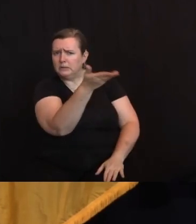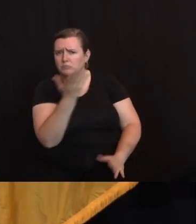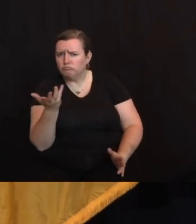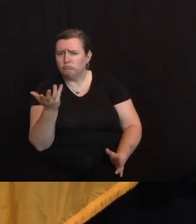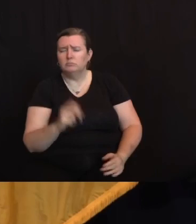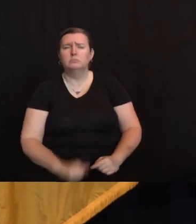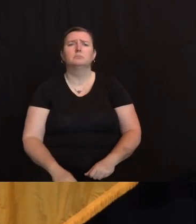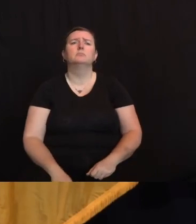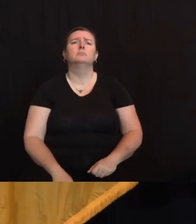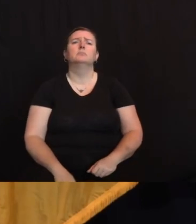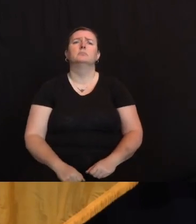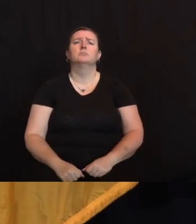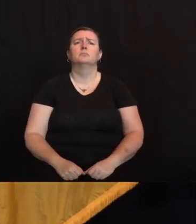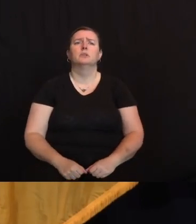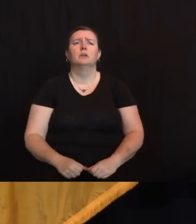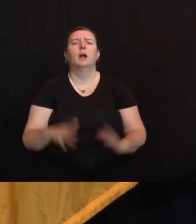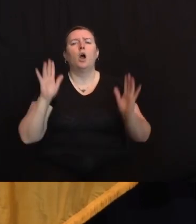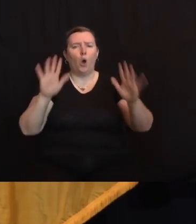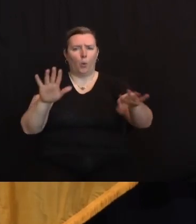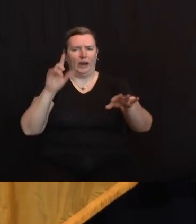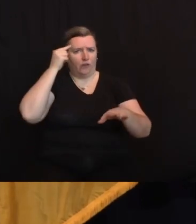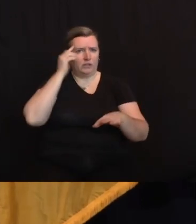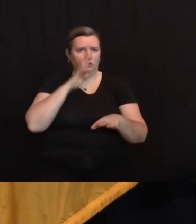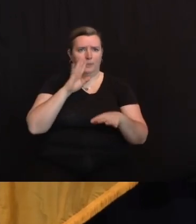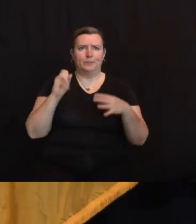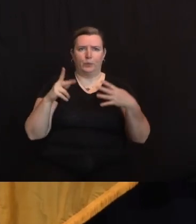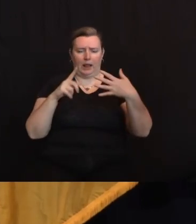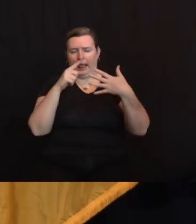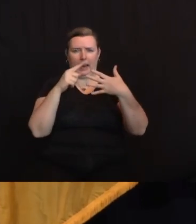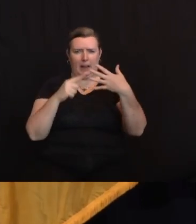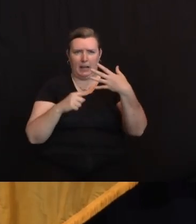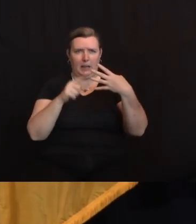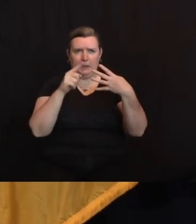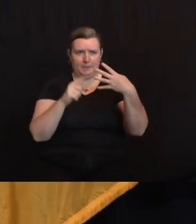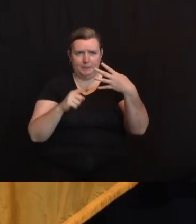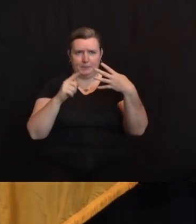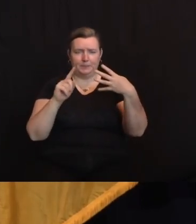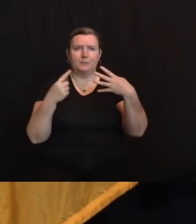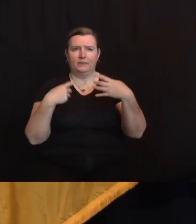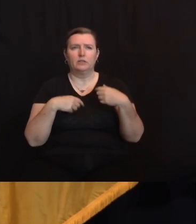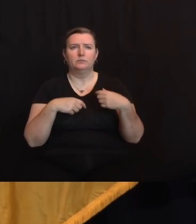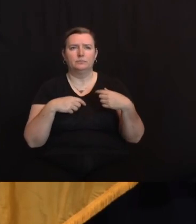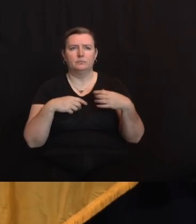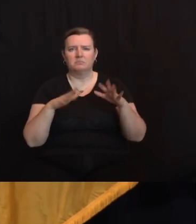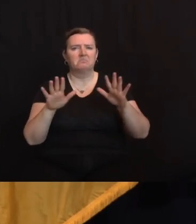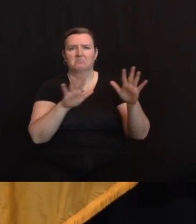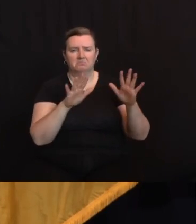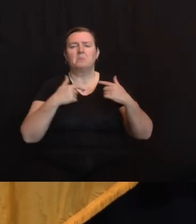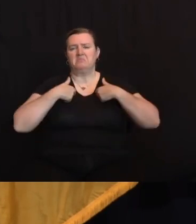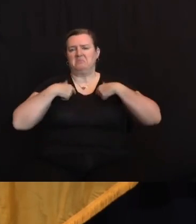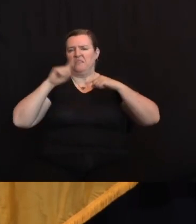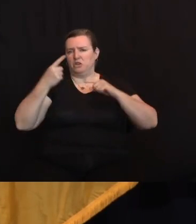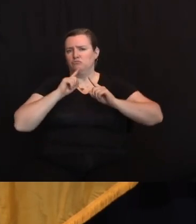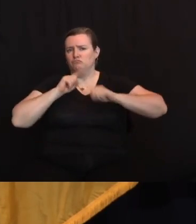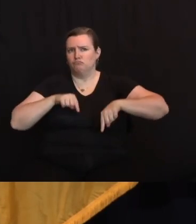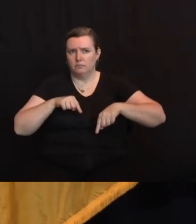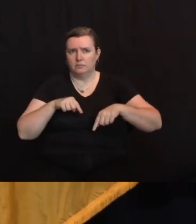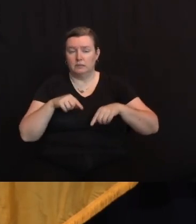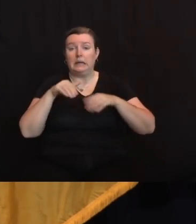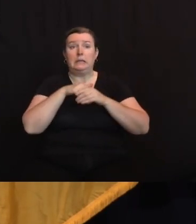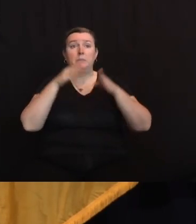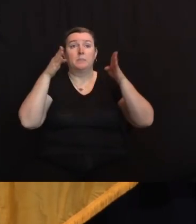We haven't, I'll start on the back. I have not, I'll speak for myself, been a part of any discussion on opening in the in-person unemployment